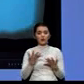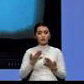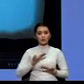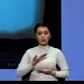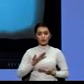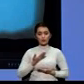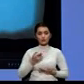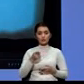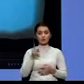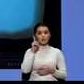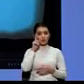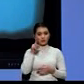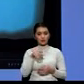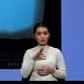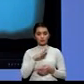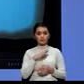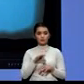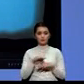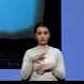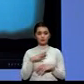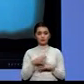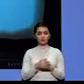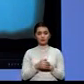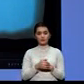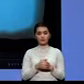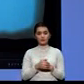hayot kechiradilar? Siz yaxshi tushunchaga ega bo'lib oldingiz.